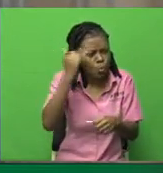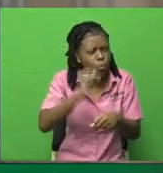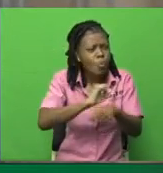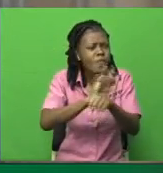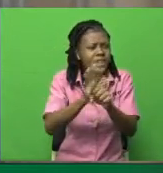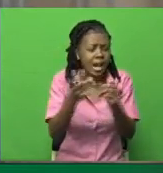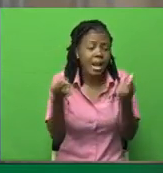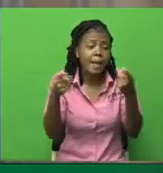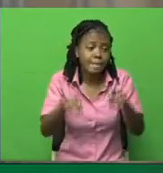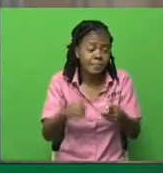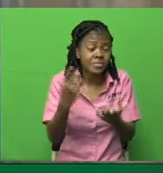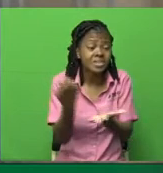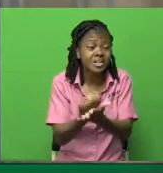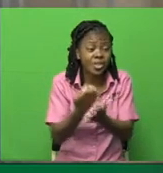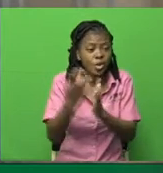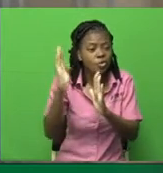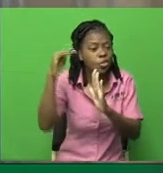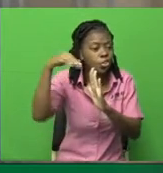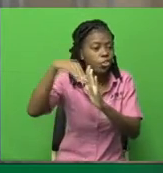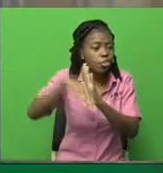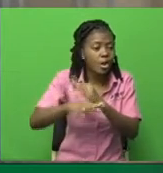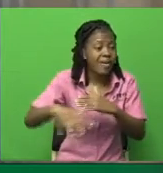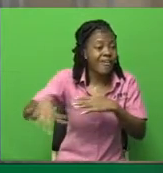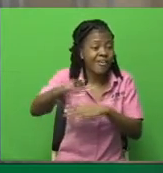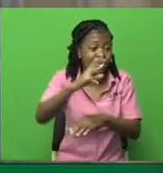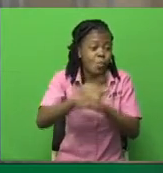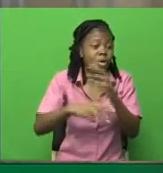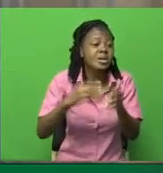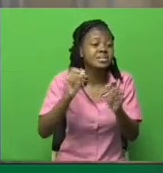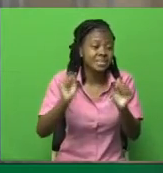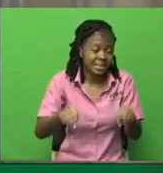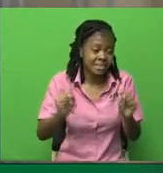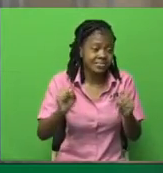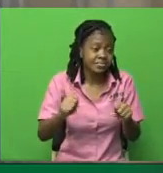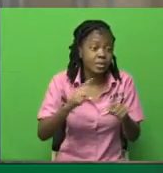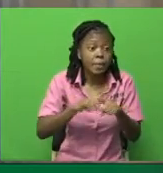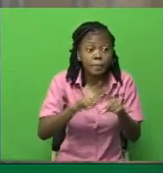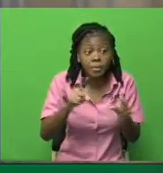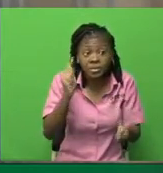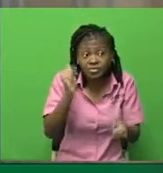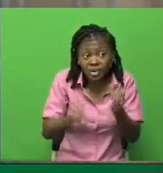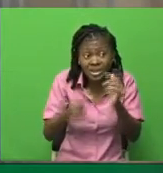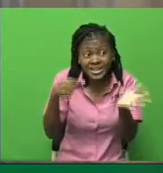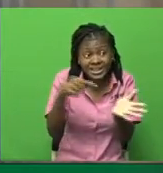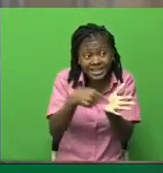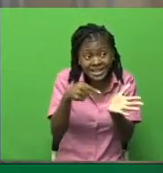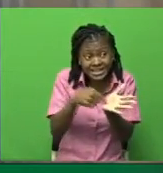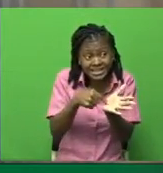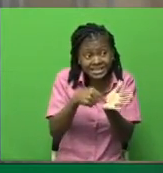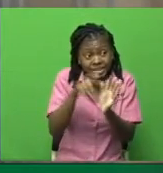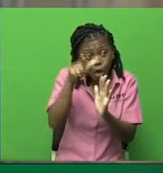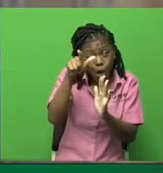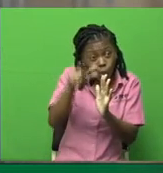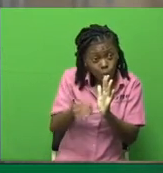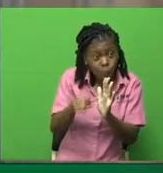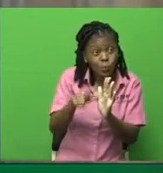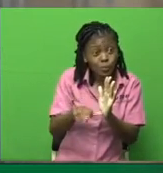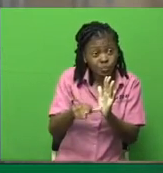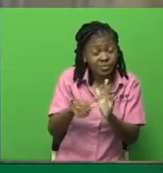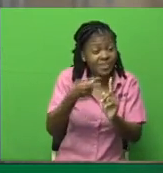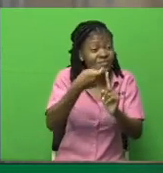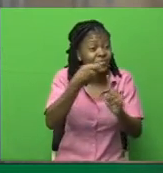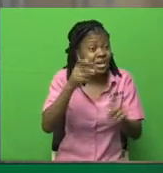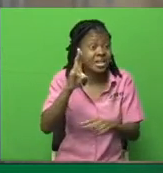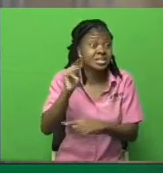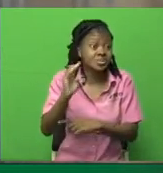Financial buffers under low debt to GDP ratio that the minister inherited from us that is what